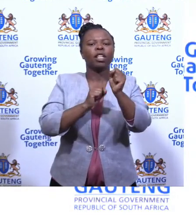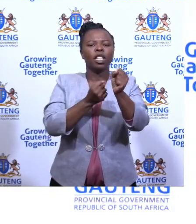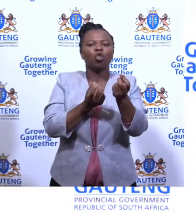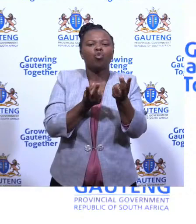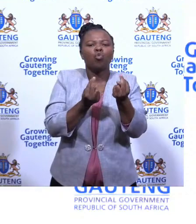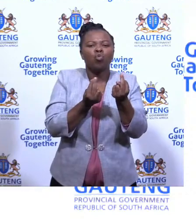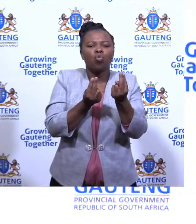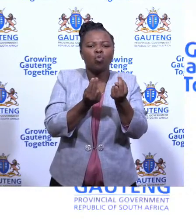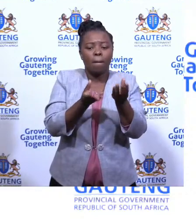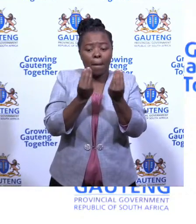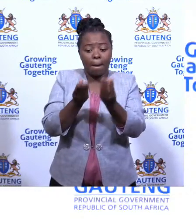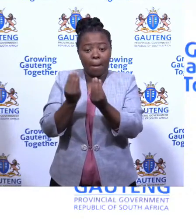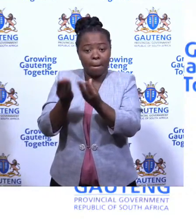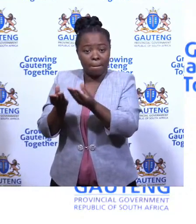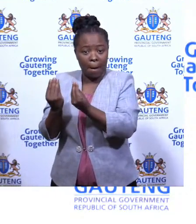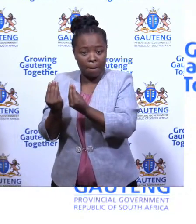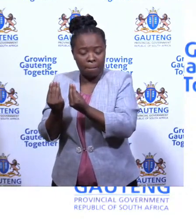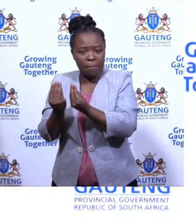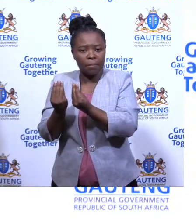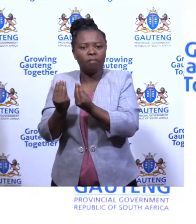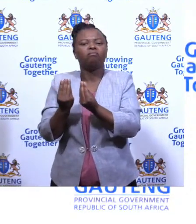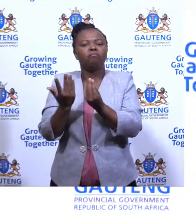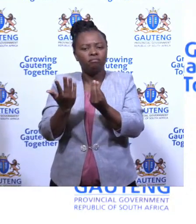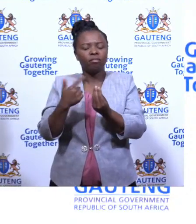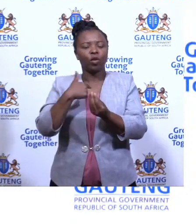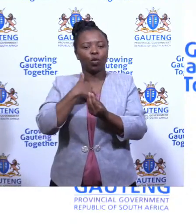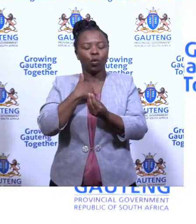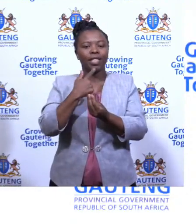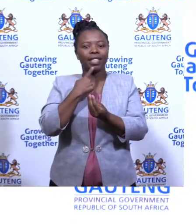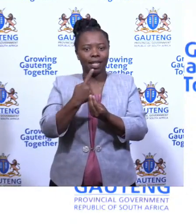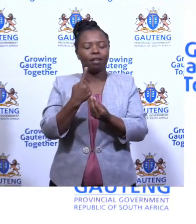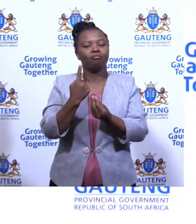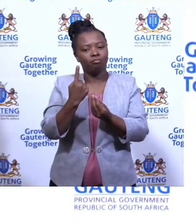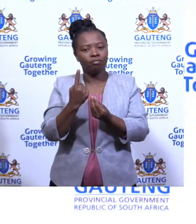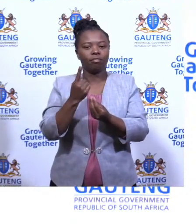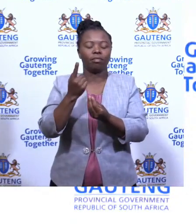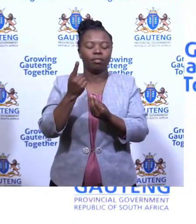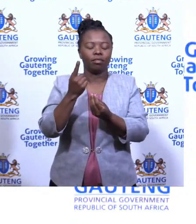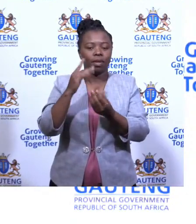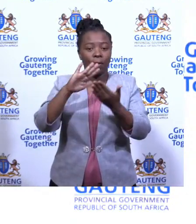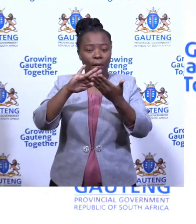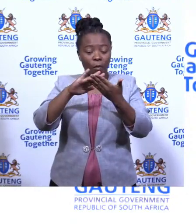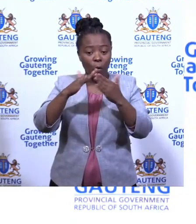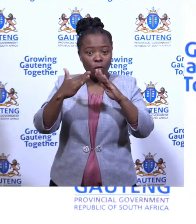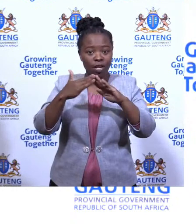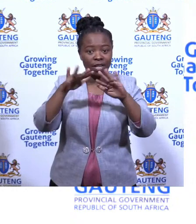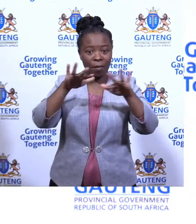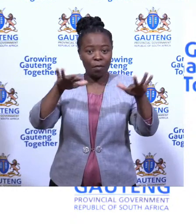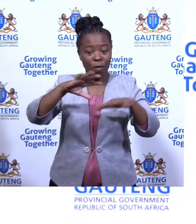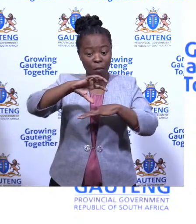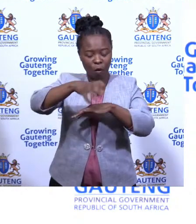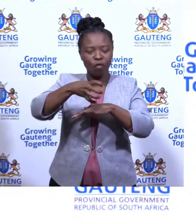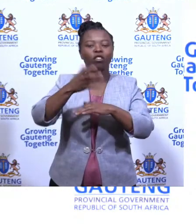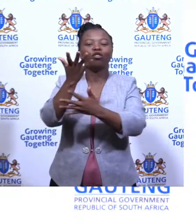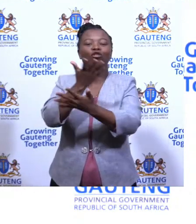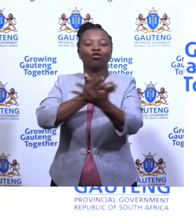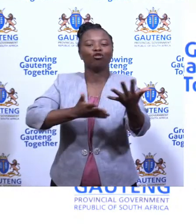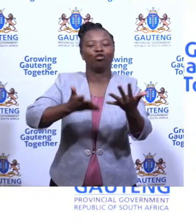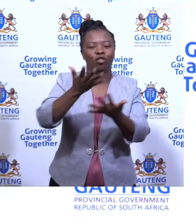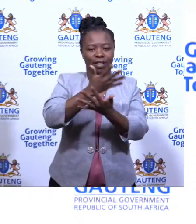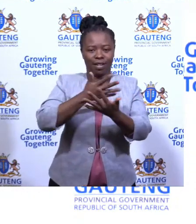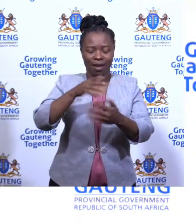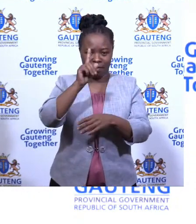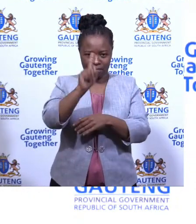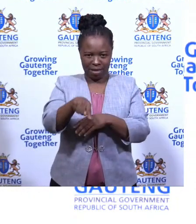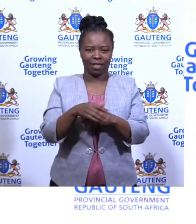given the nature of the pandemic, we should share it with the people of our province. So yesterday, we had